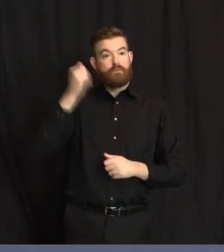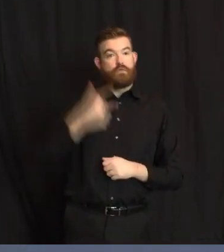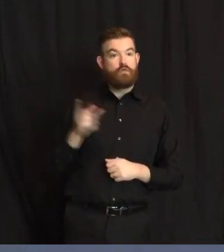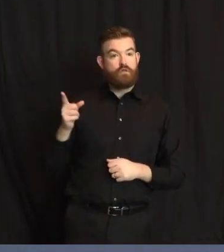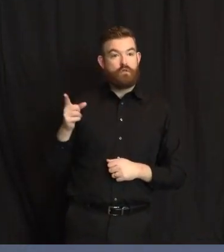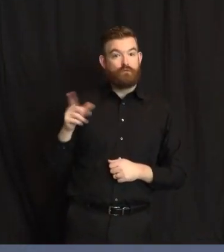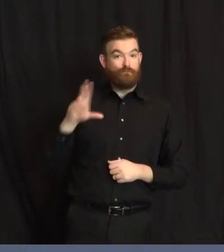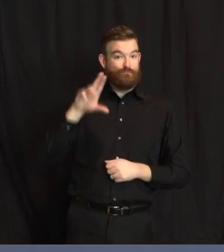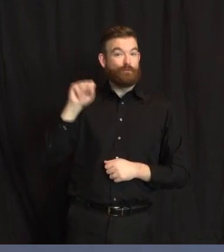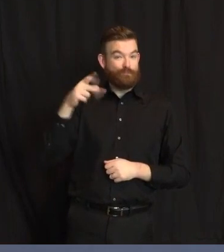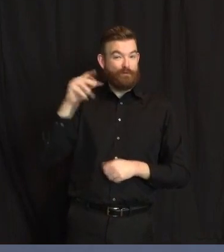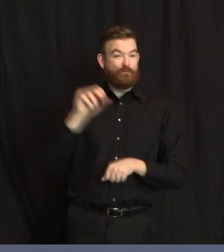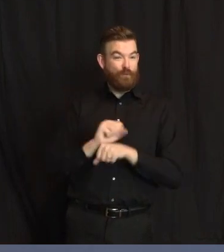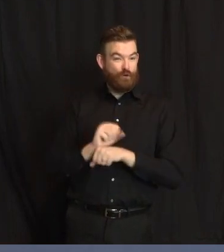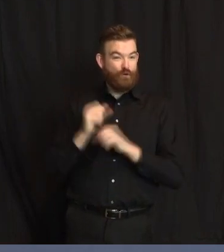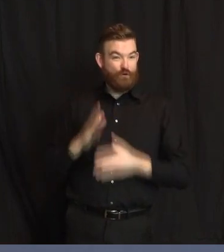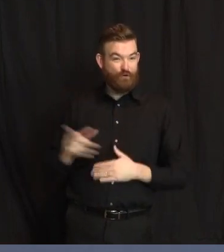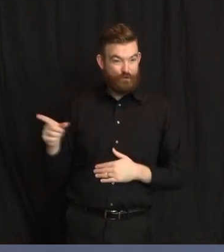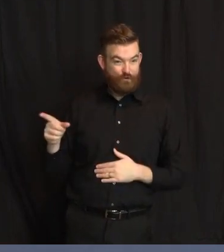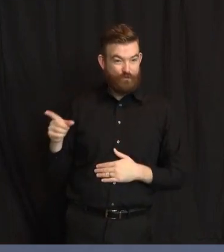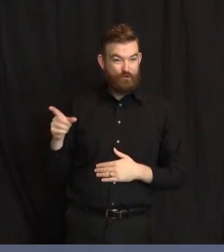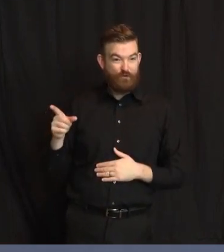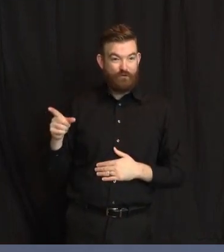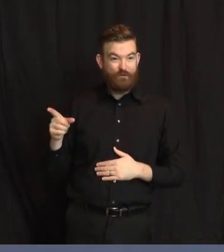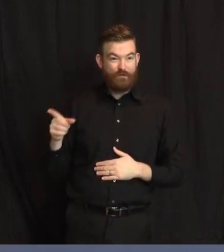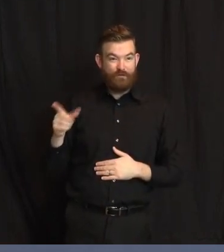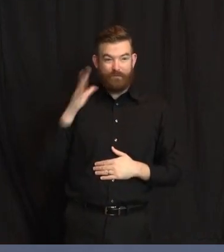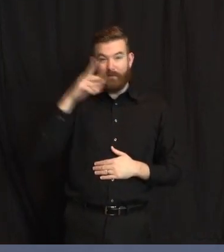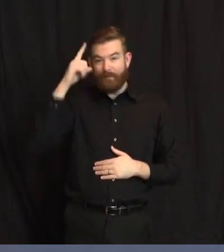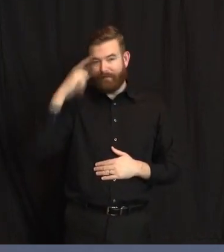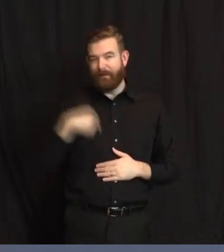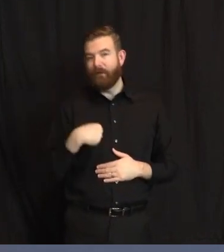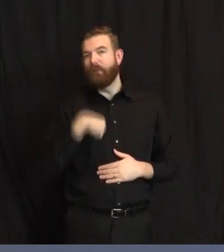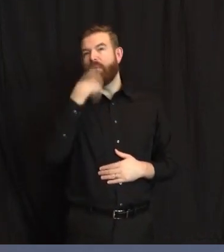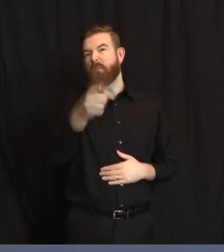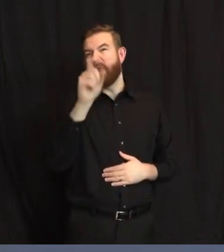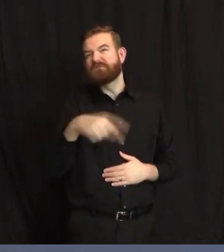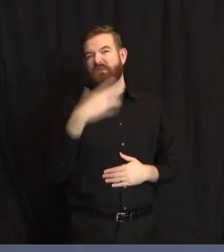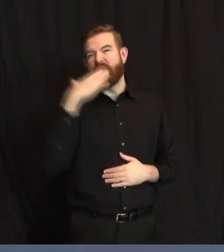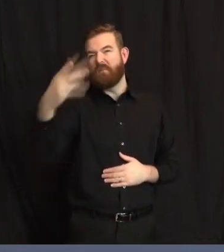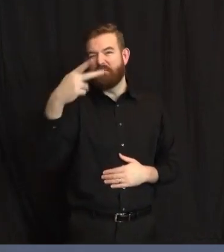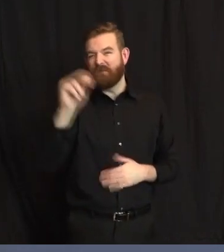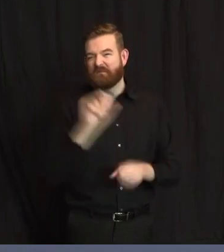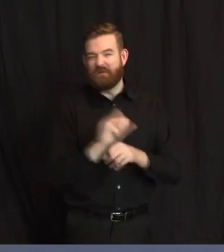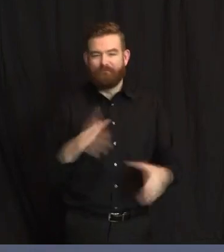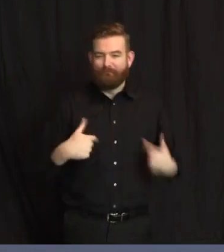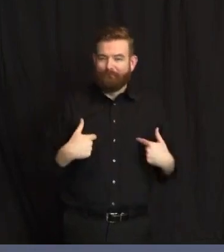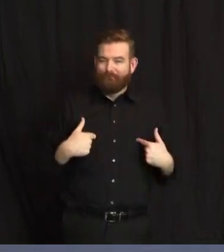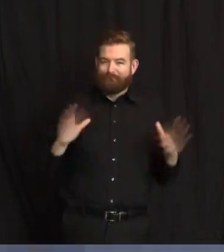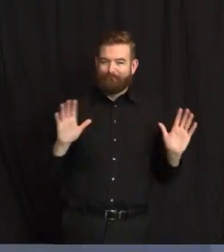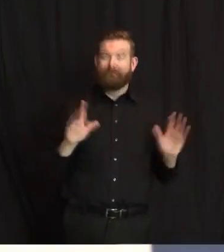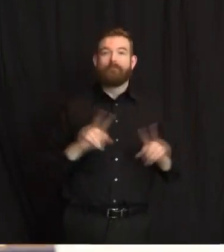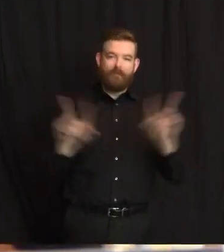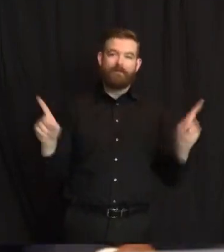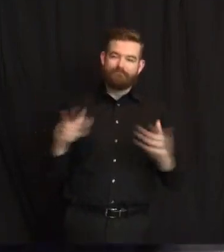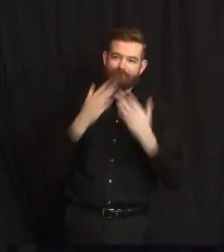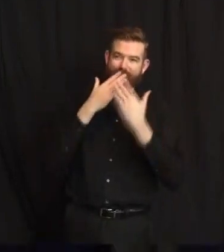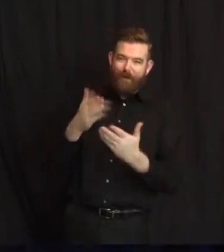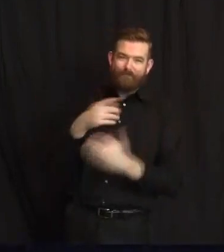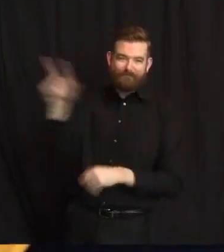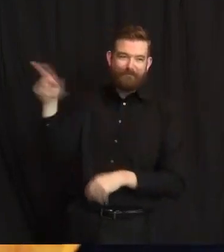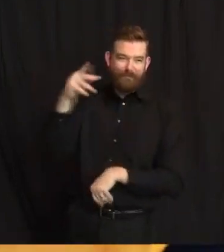that I planted that seed in your head, but I didn't. So thank you for recognizing our men and women of the U.S. Postal Service. It may have been your brother who sent me